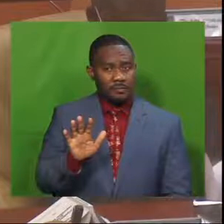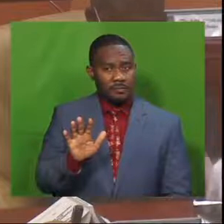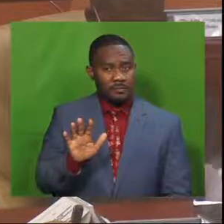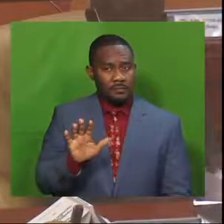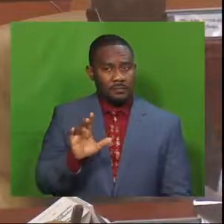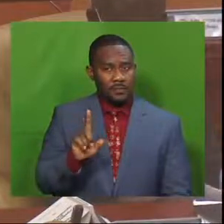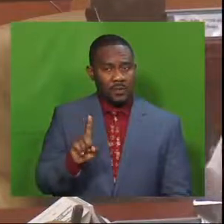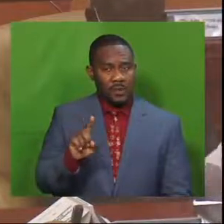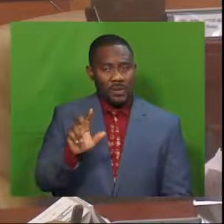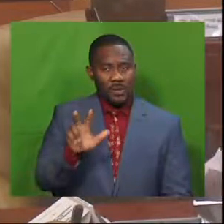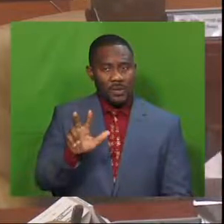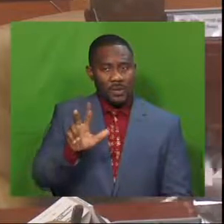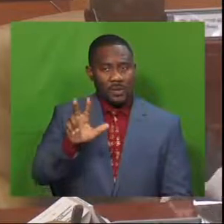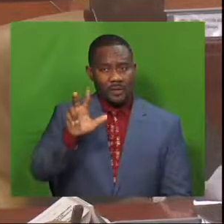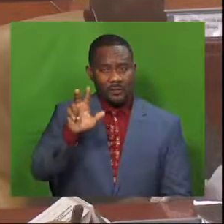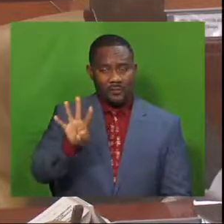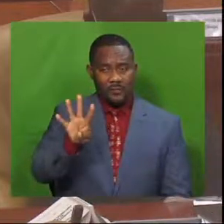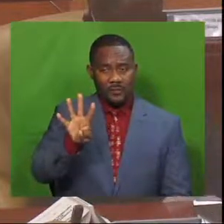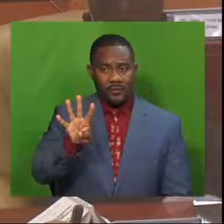134.